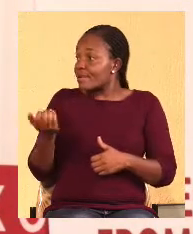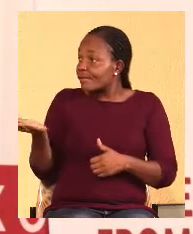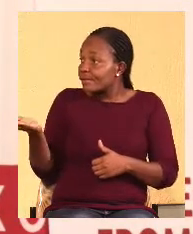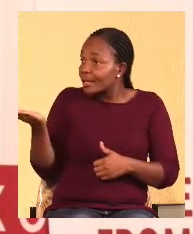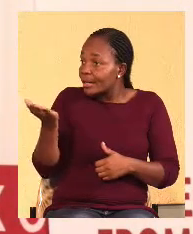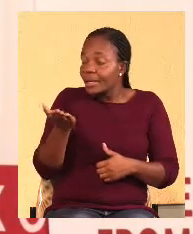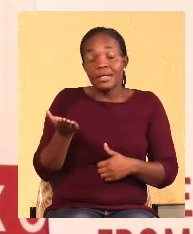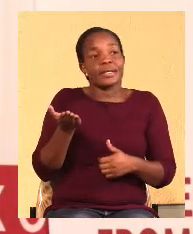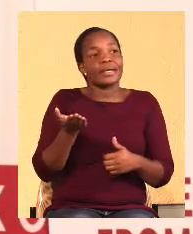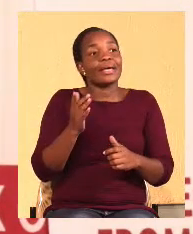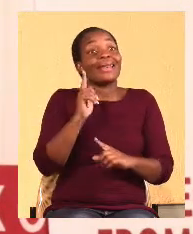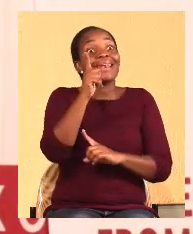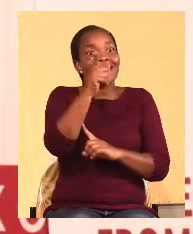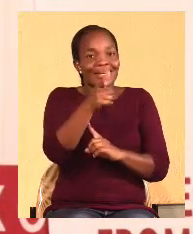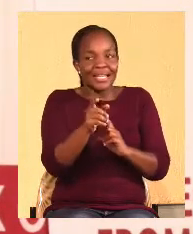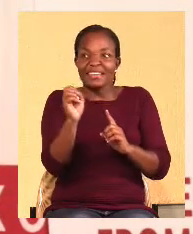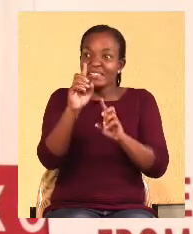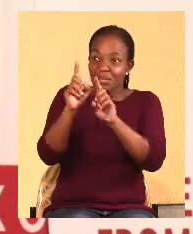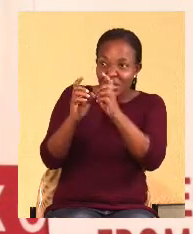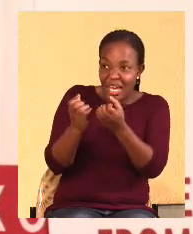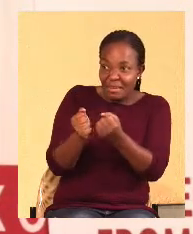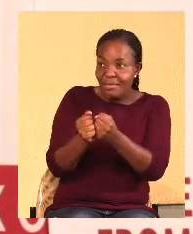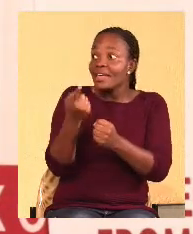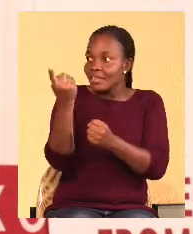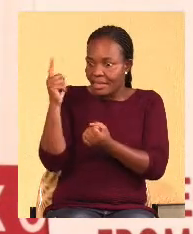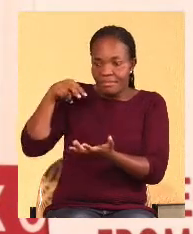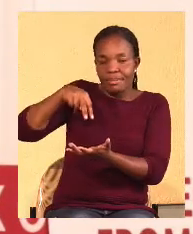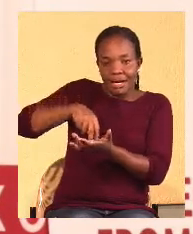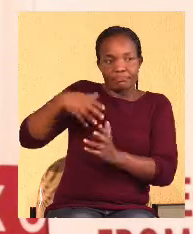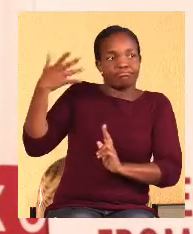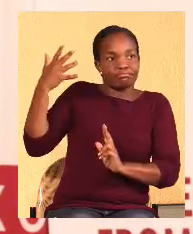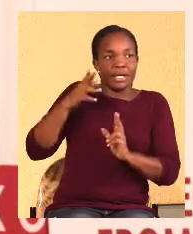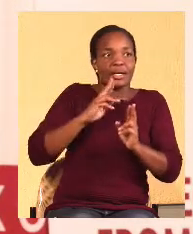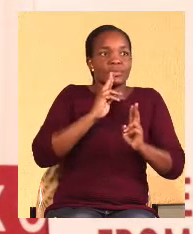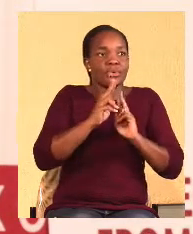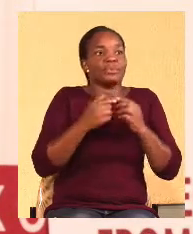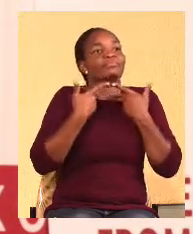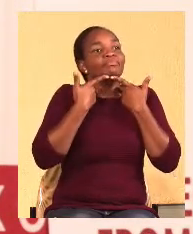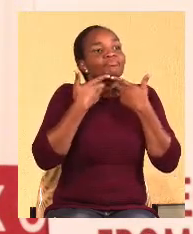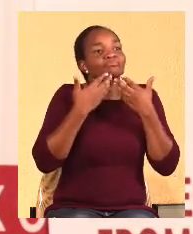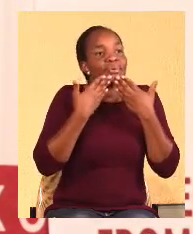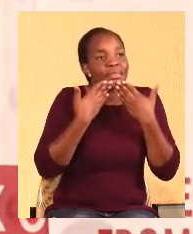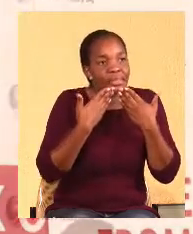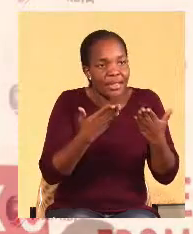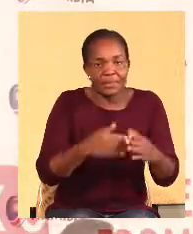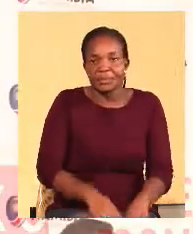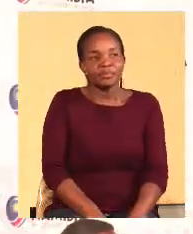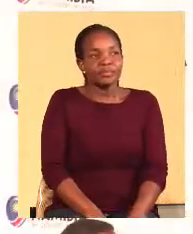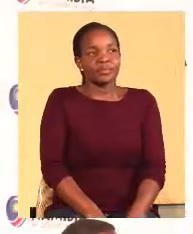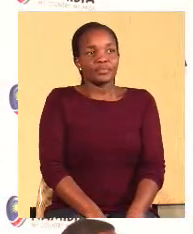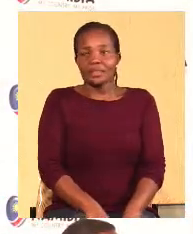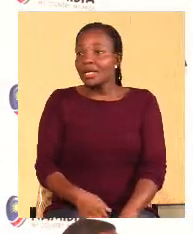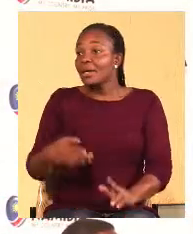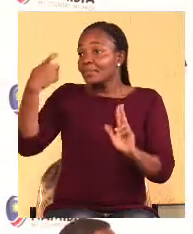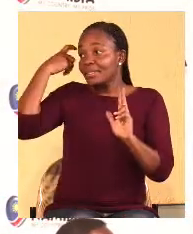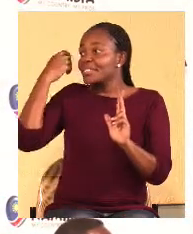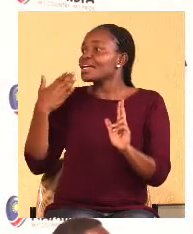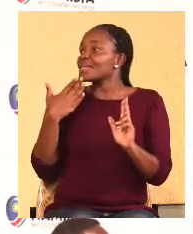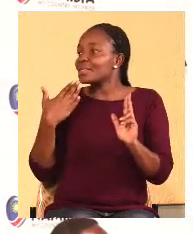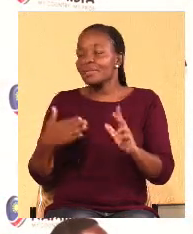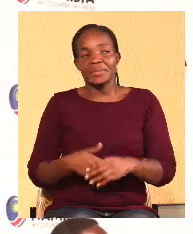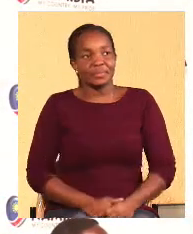able to answer the question should there be any additional question arising. I thank you. Thank you very much, Comrade Minister. Maybe I